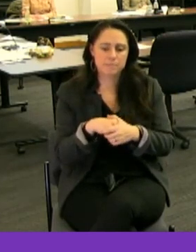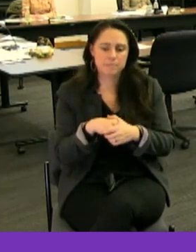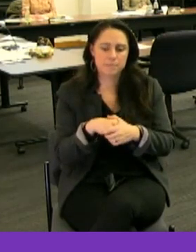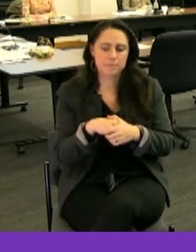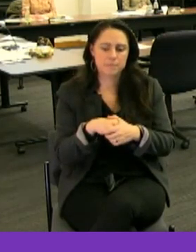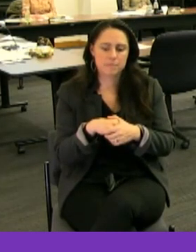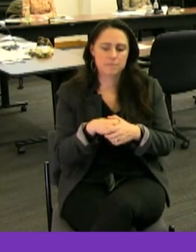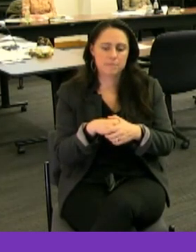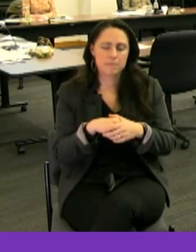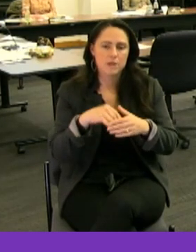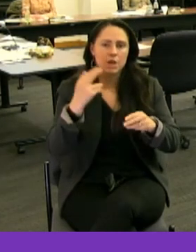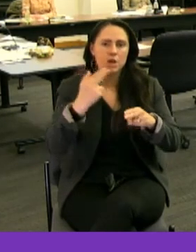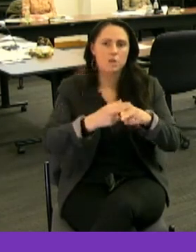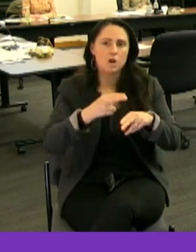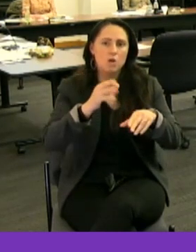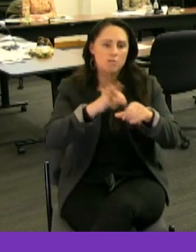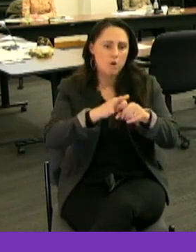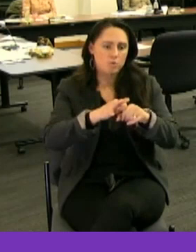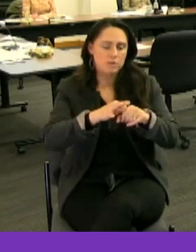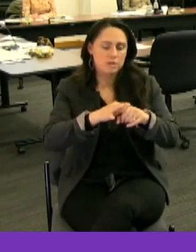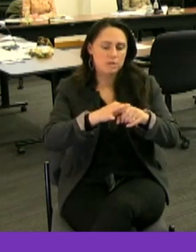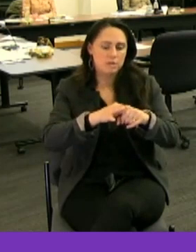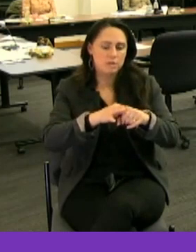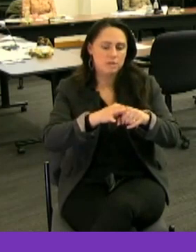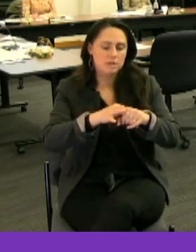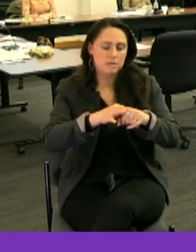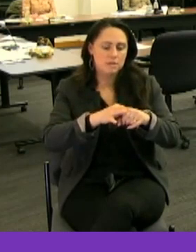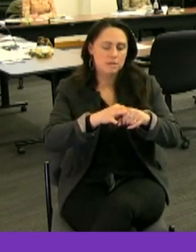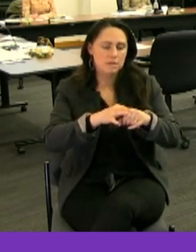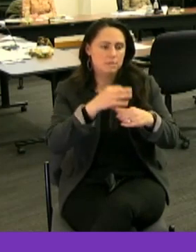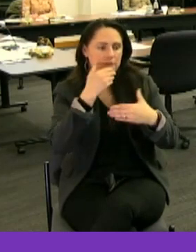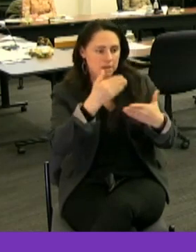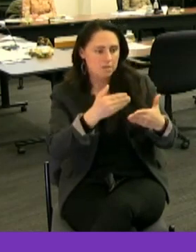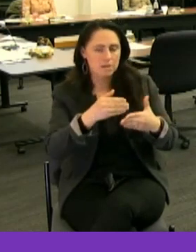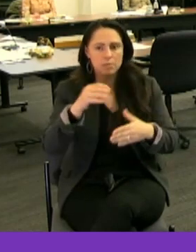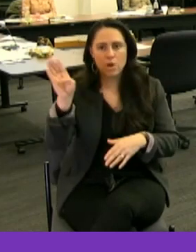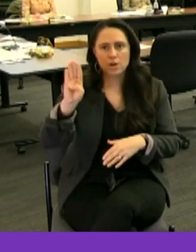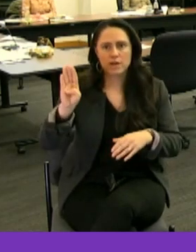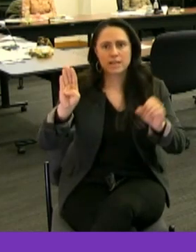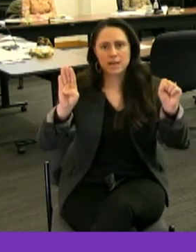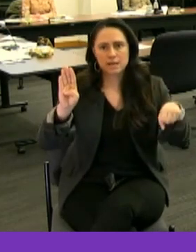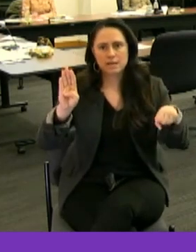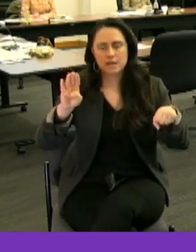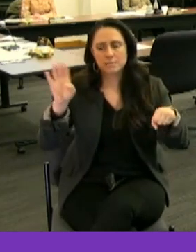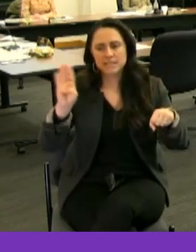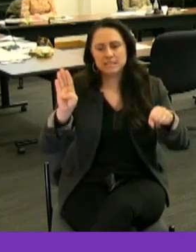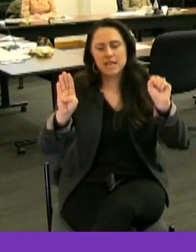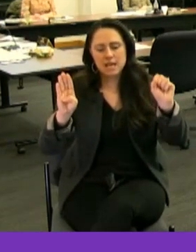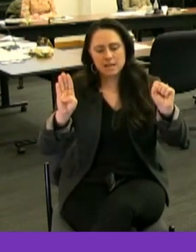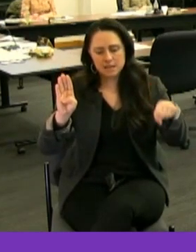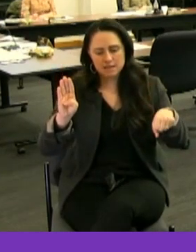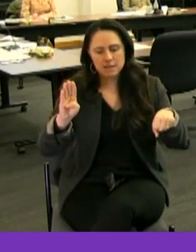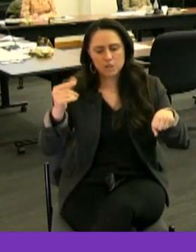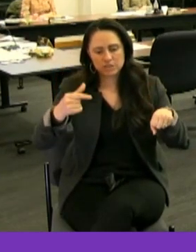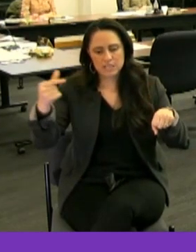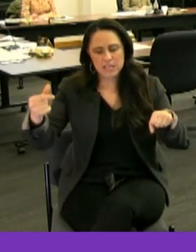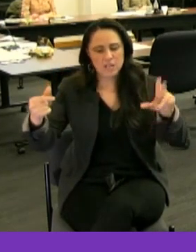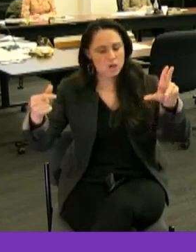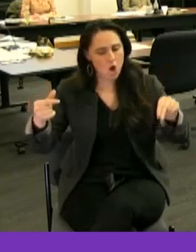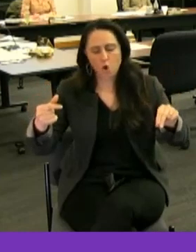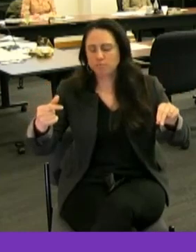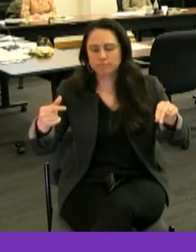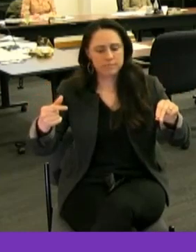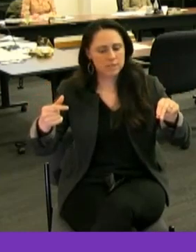We call roll call vote on the call for the question. Thank you, John. Broderick. Aye. Kaczynski. Aye. Garcia Guillen.